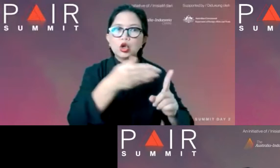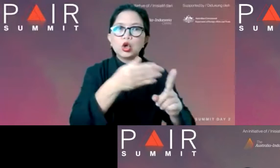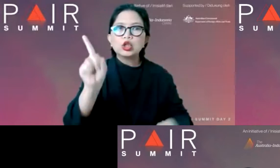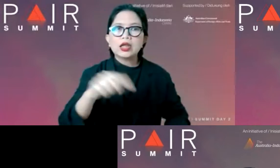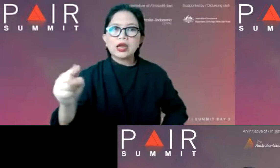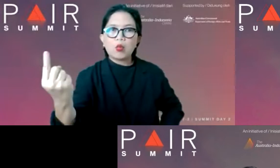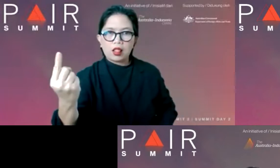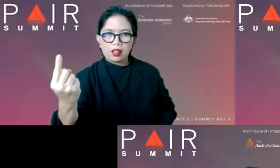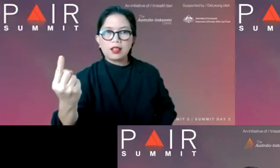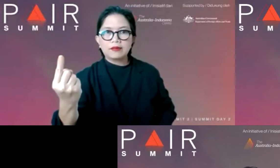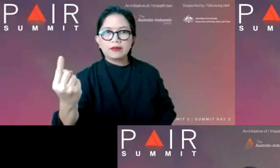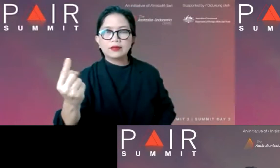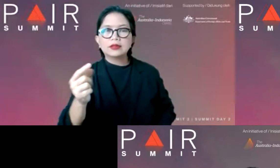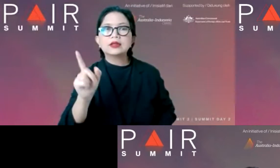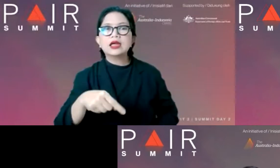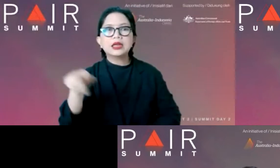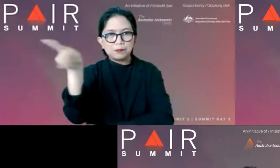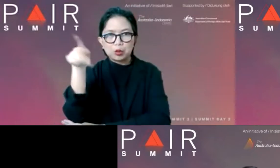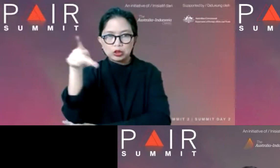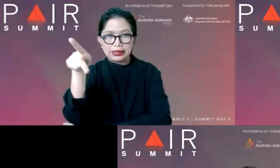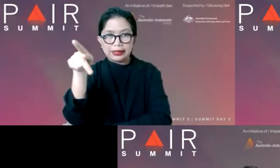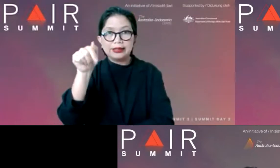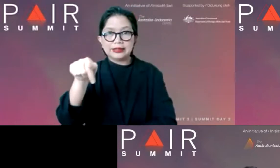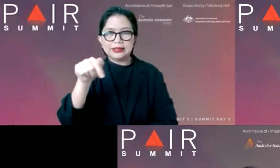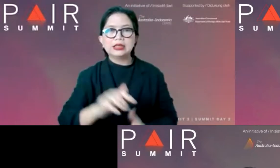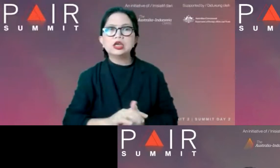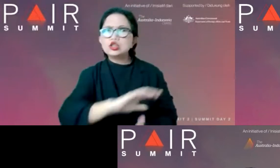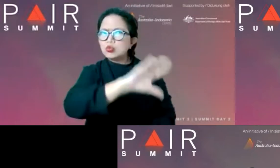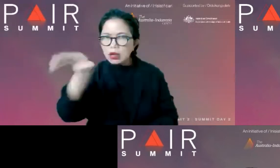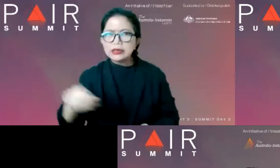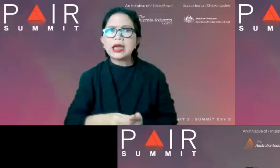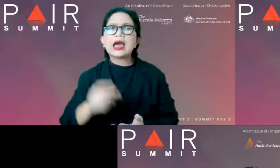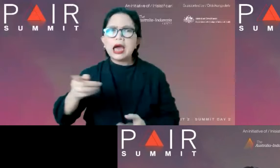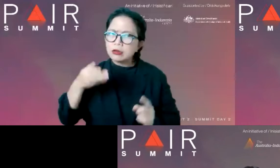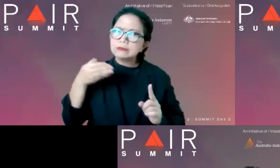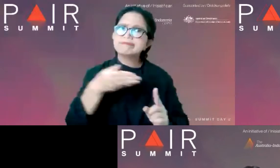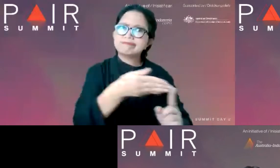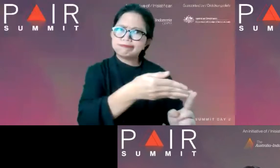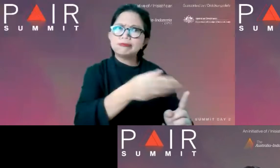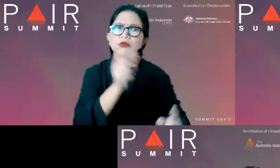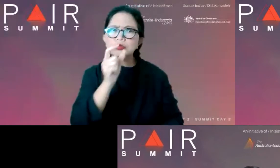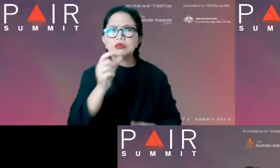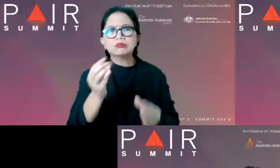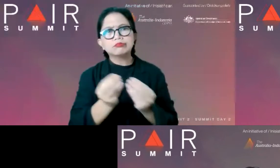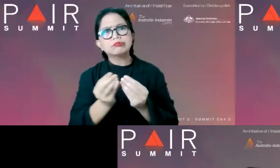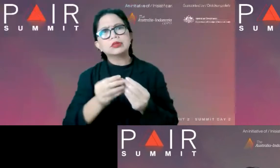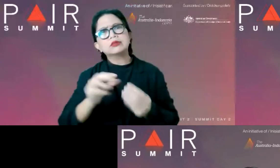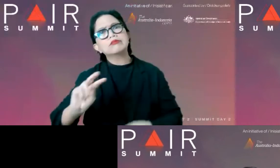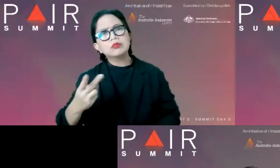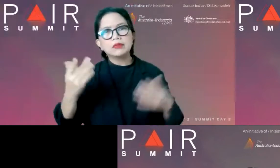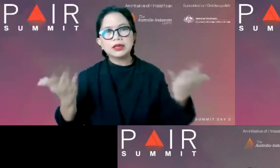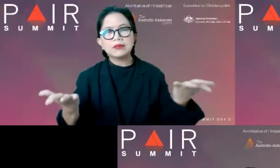or any change or vision to change something major, especially for the scale that we are talking about here at the